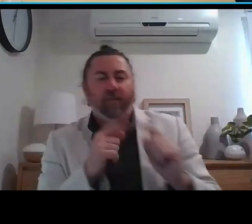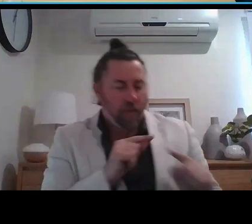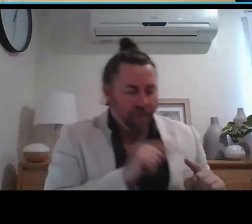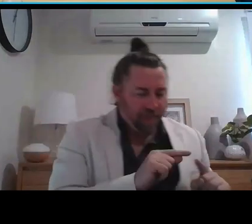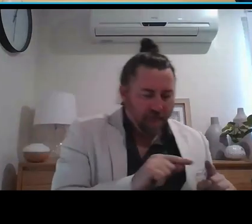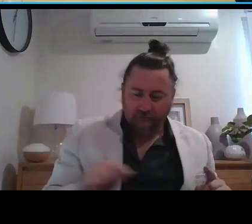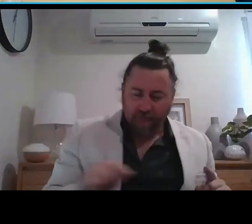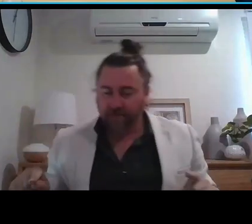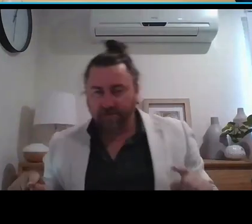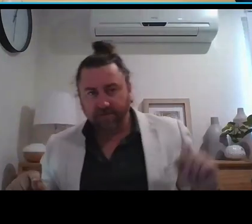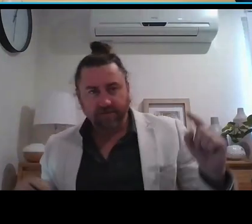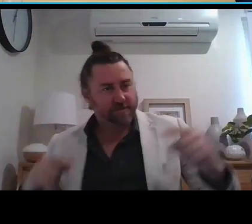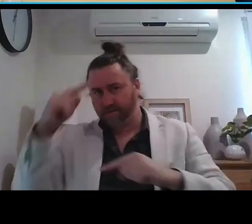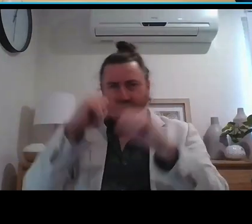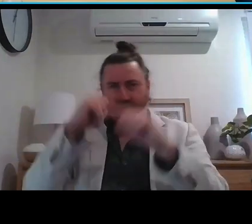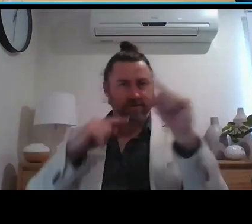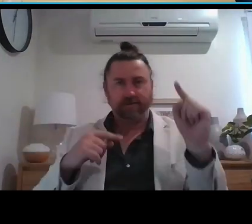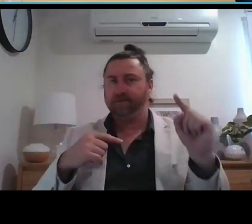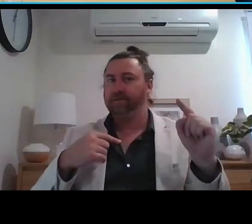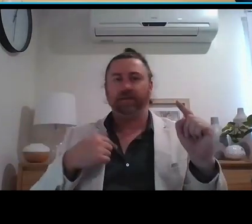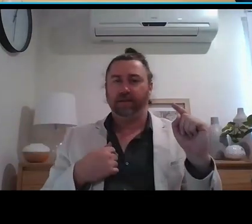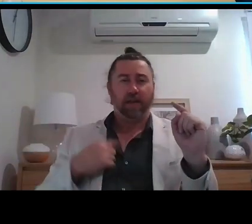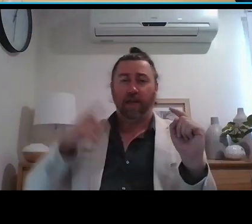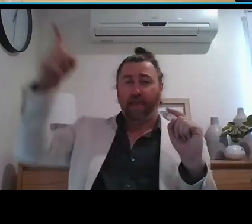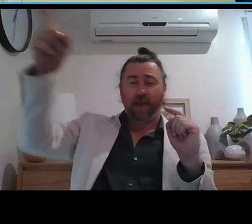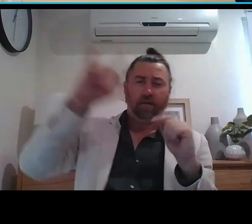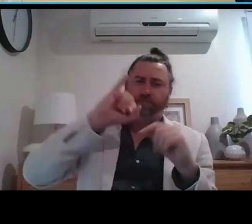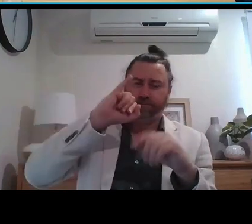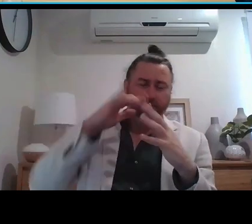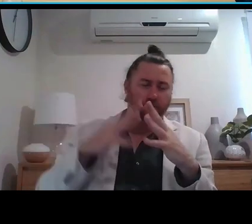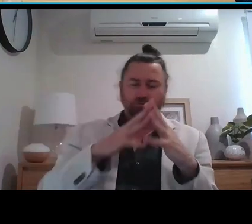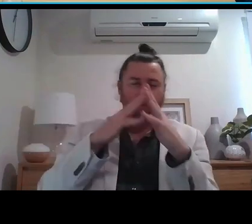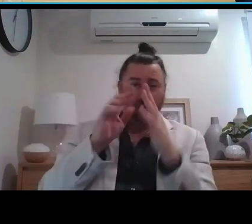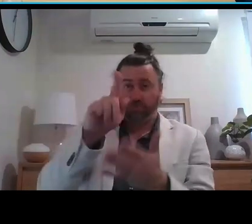the rating systems are comparable.